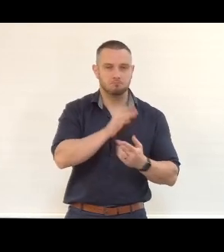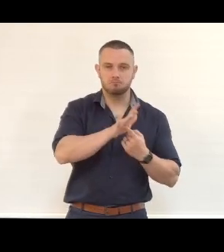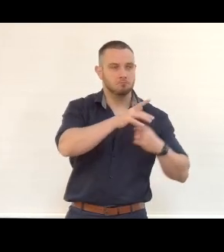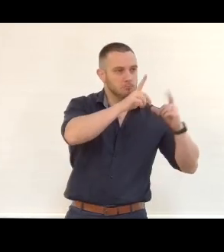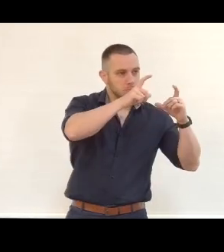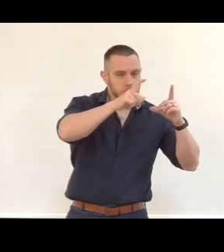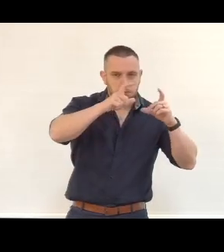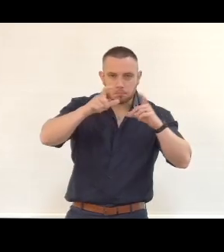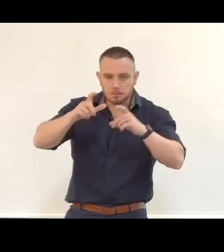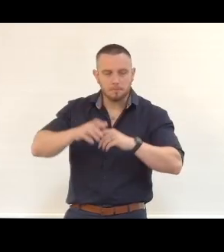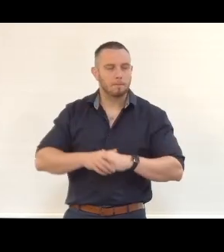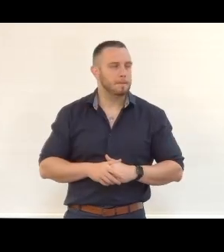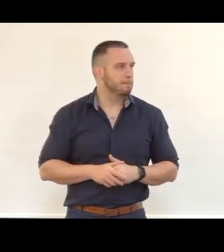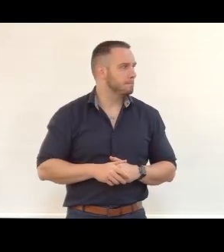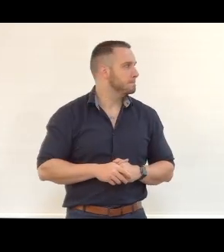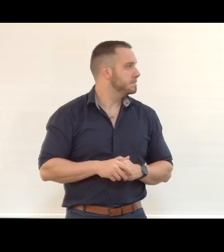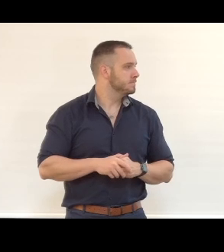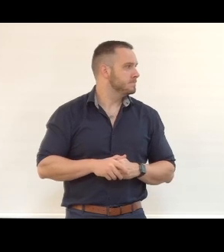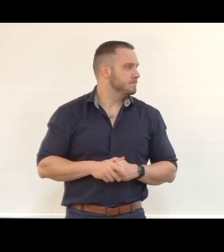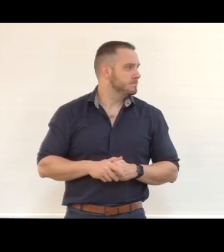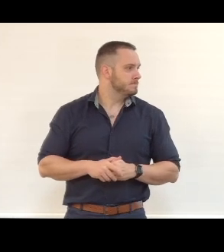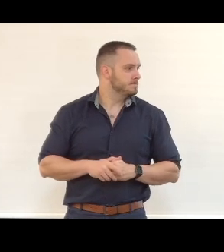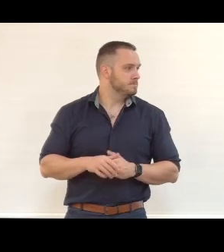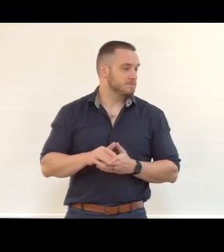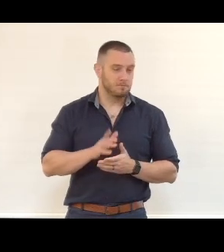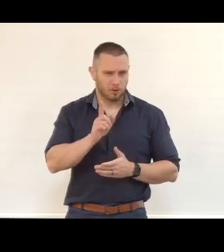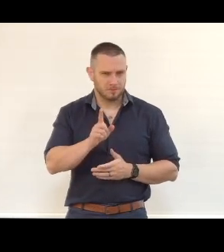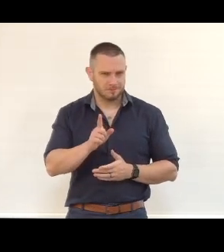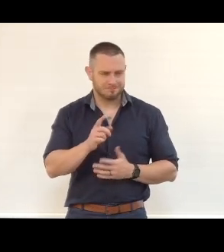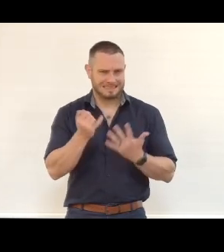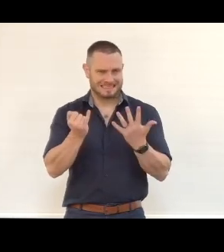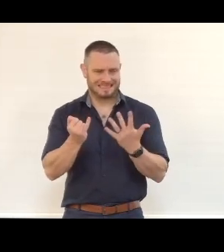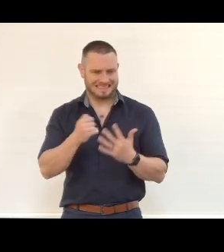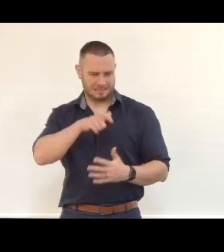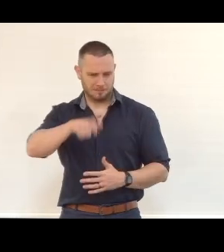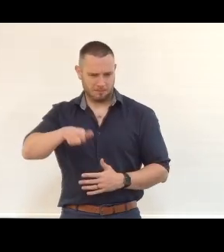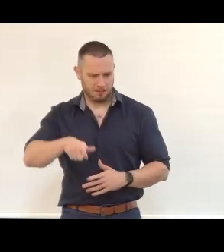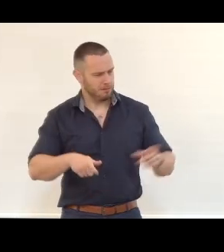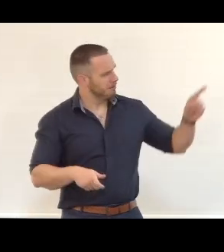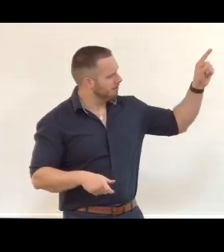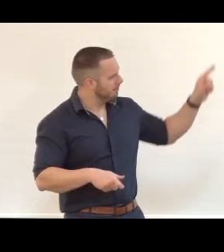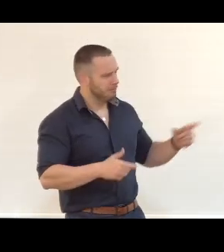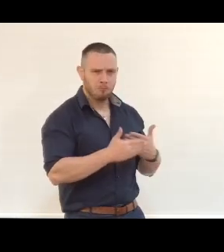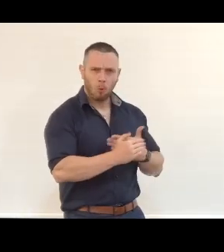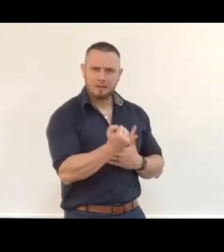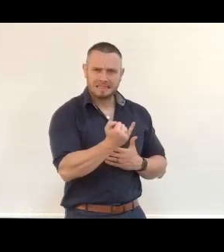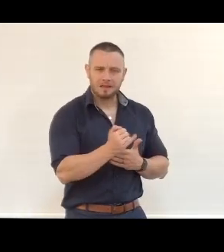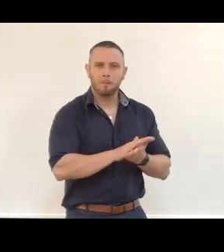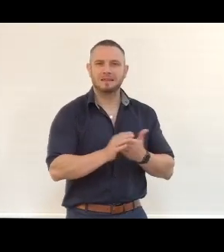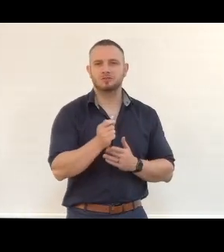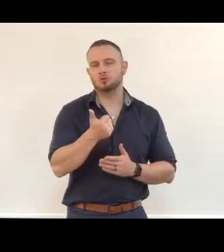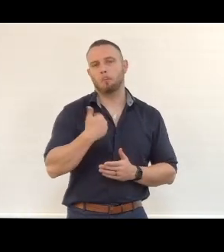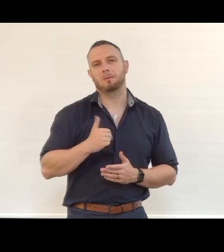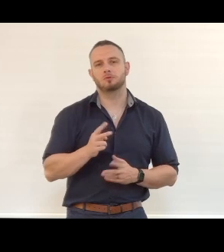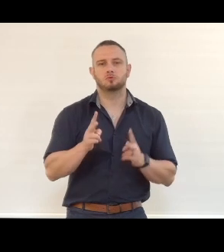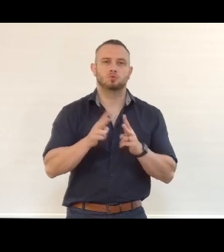and journaling. So for the people who did pay attention, we only have 6 crew members. We have 8 roles, so some of the roles can be combined.